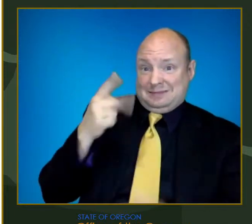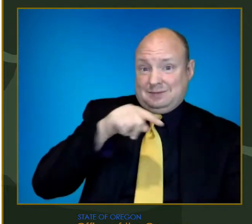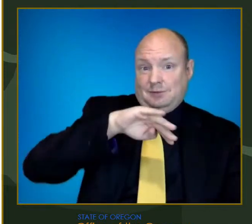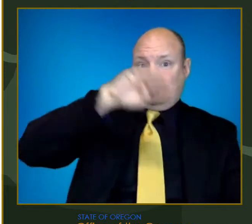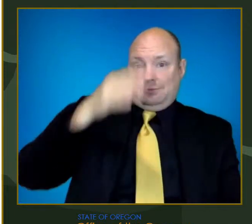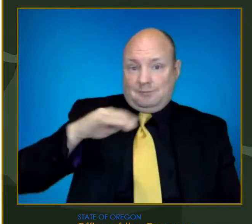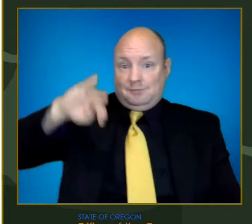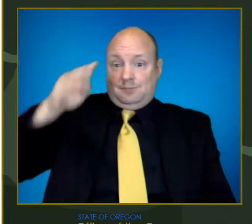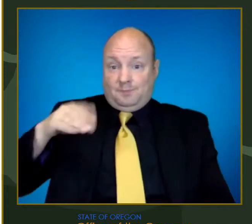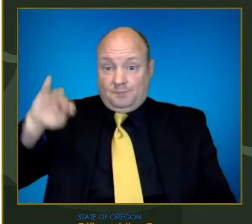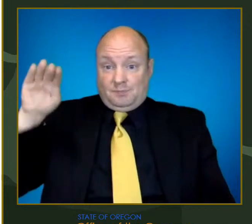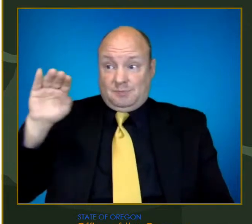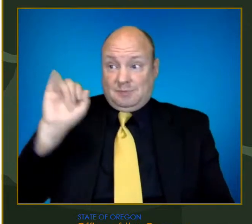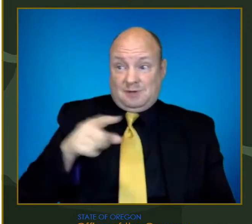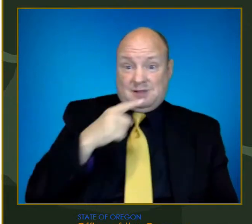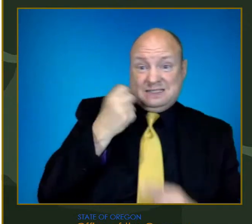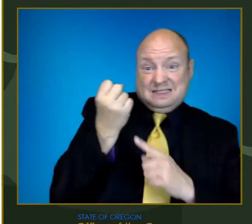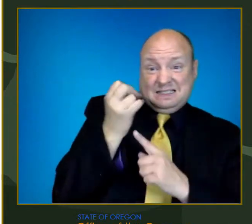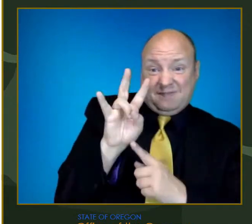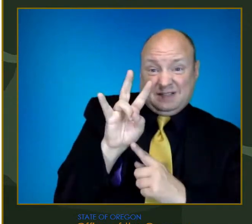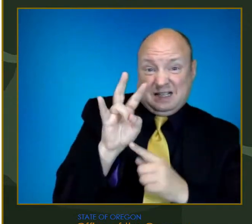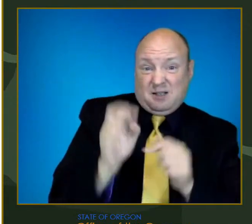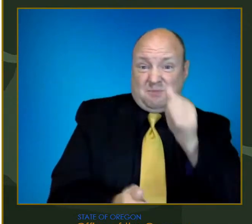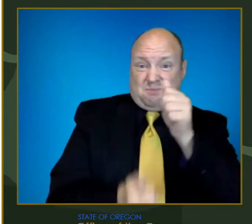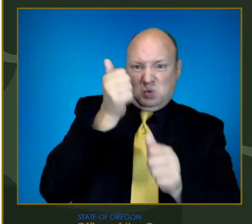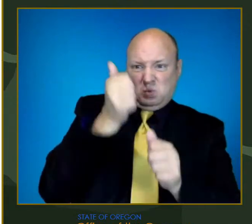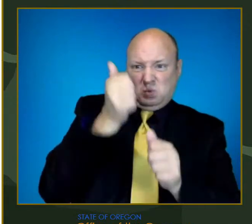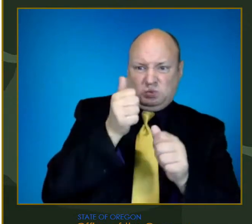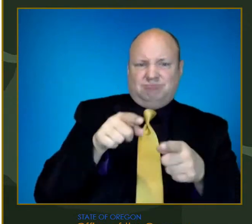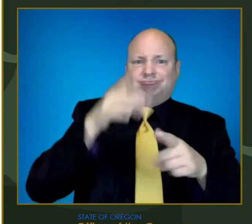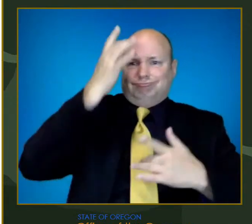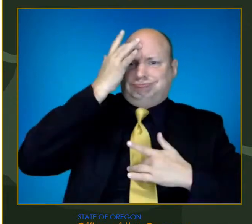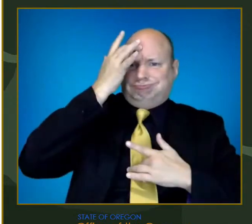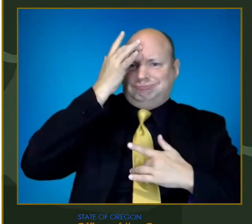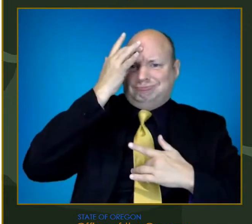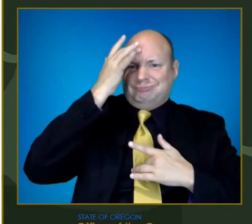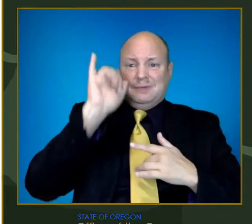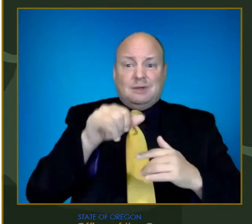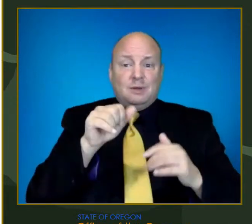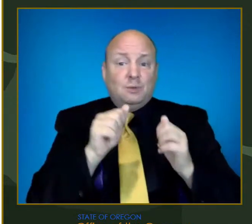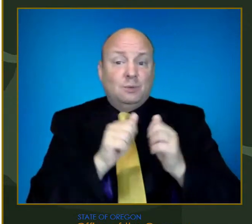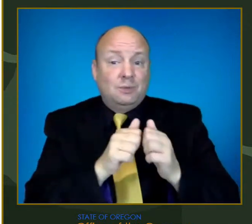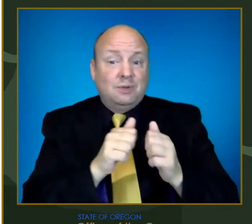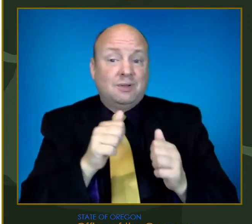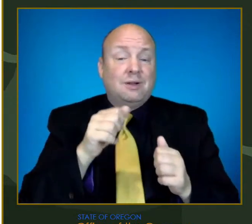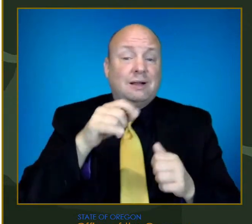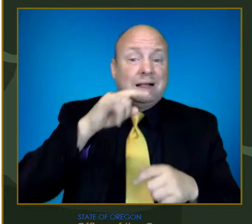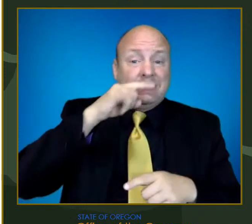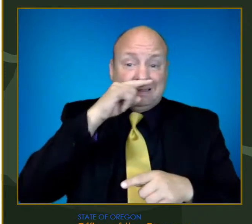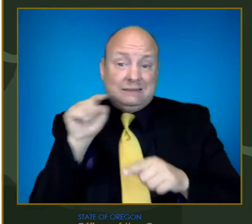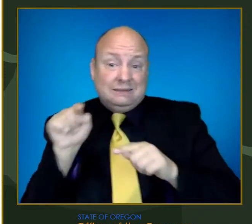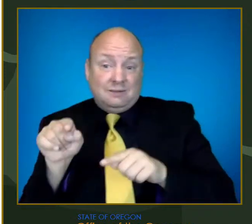range. Children are getting sick with COVID-19 in Oregon.